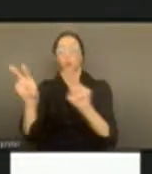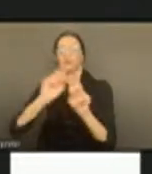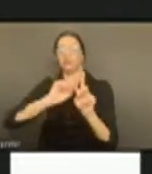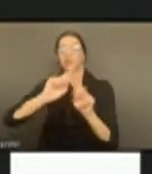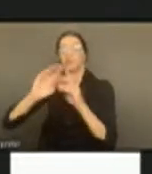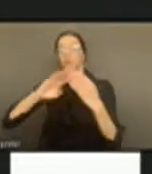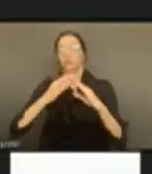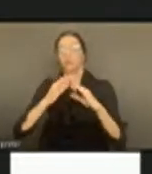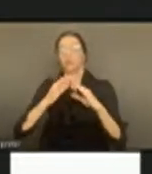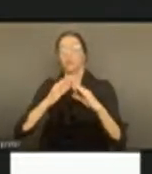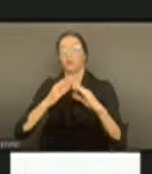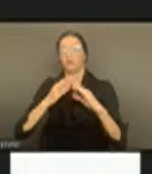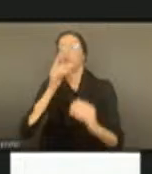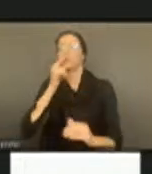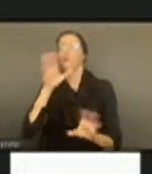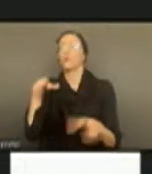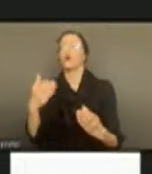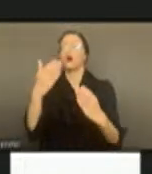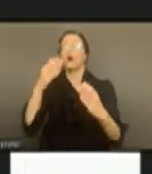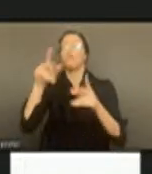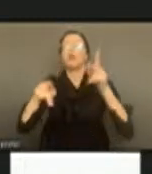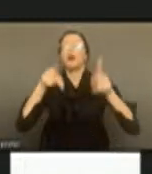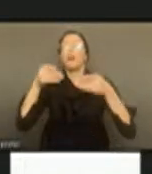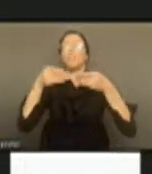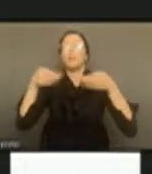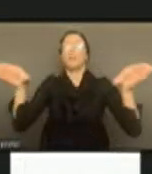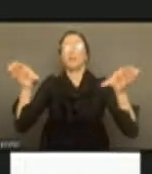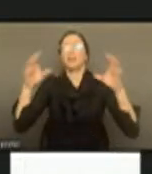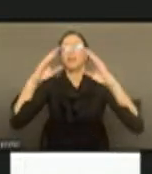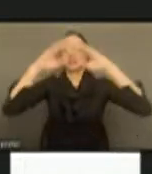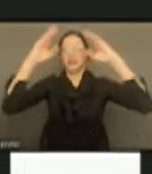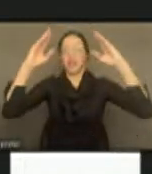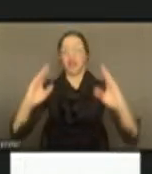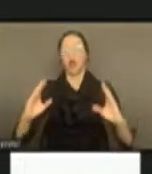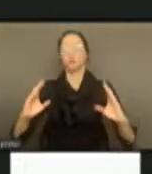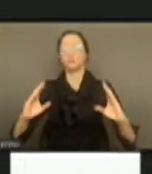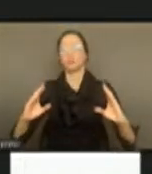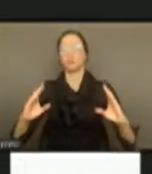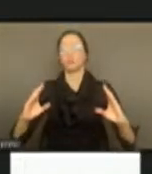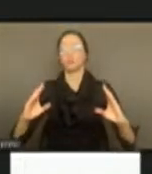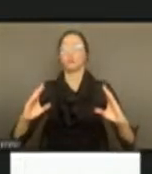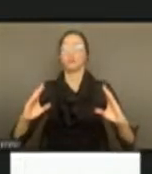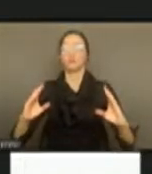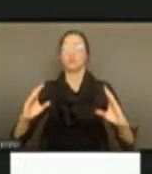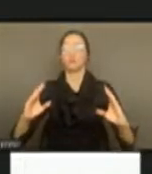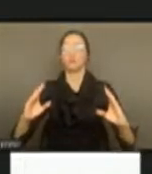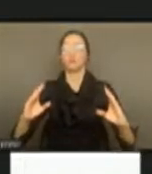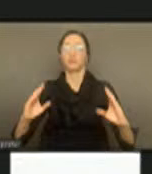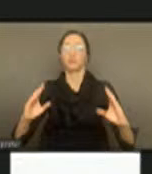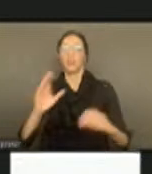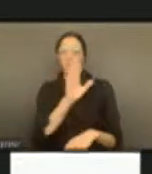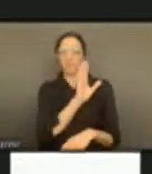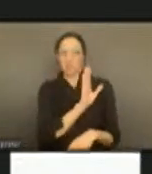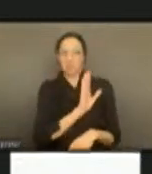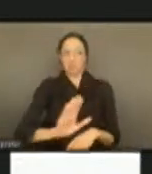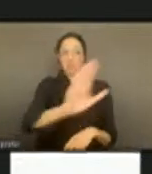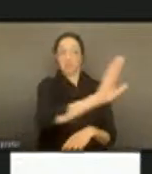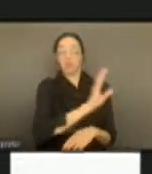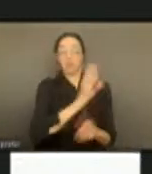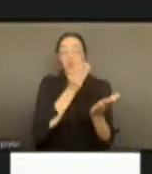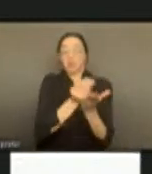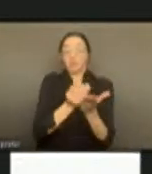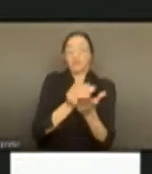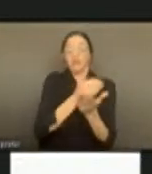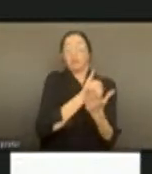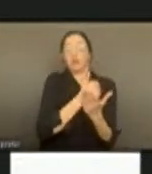housing, and their income criteria is not up to date with HUD.